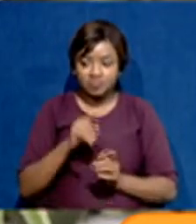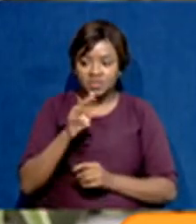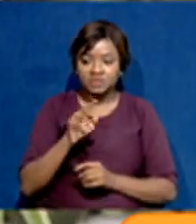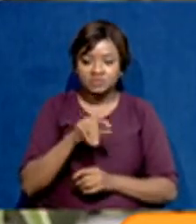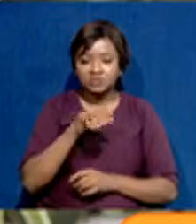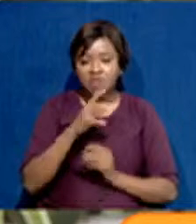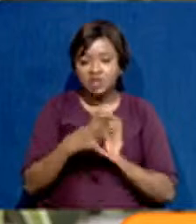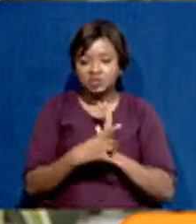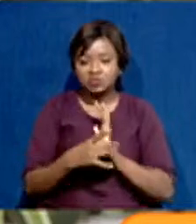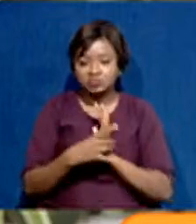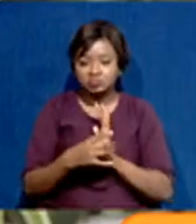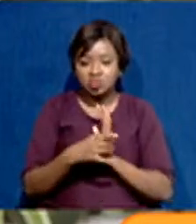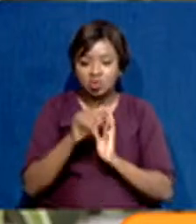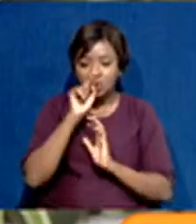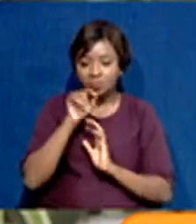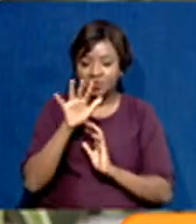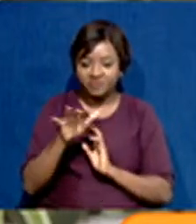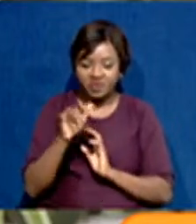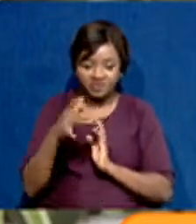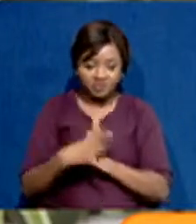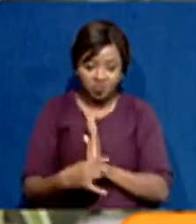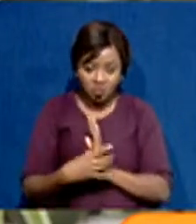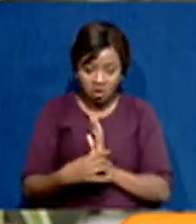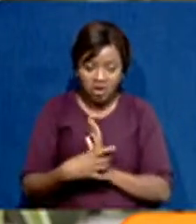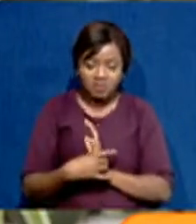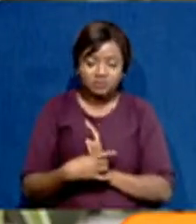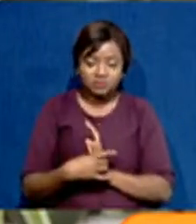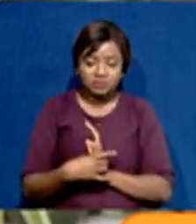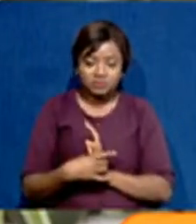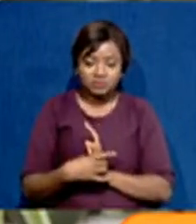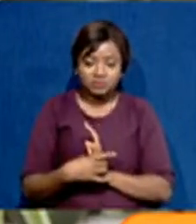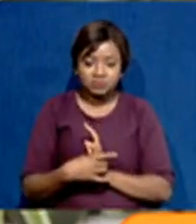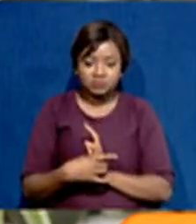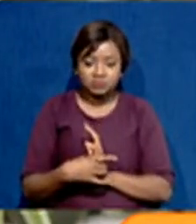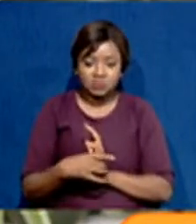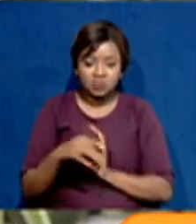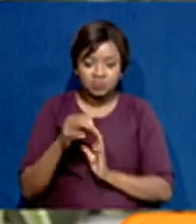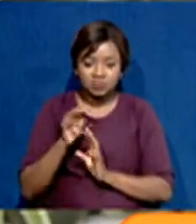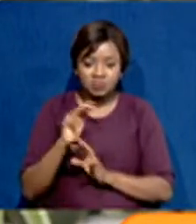$9.5 billion to just mitigate against and adapt against